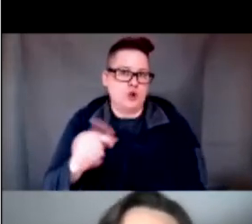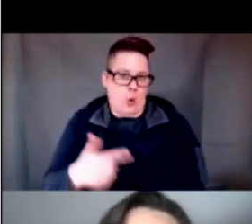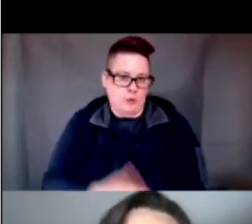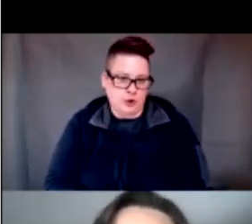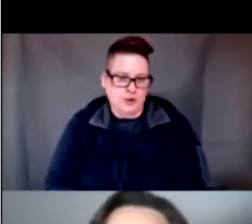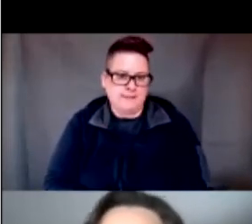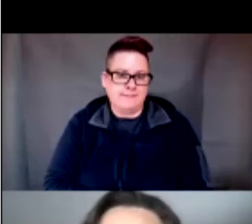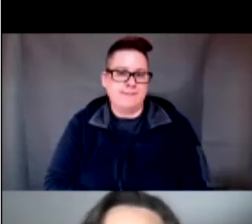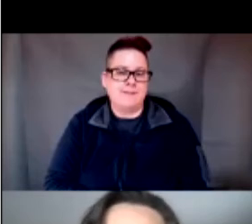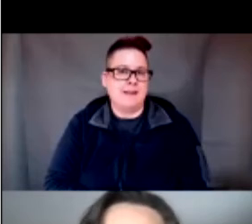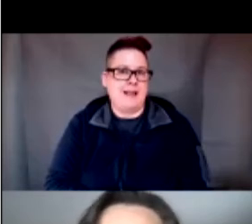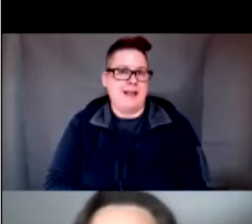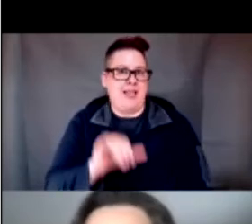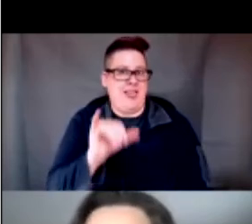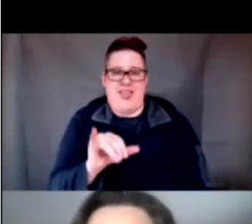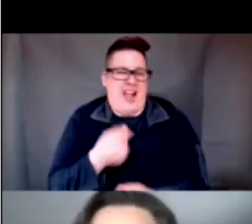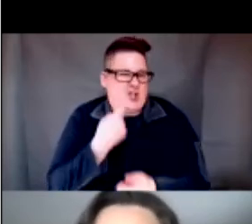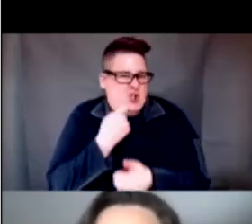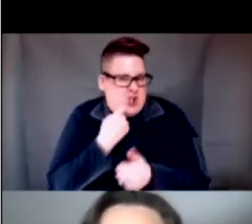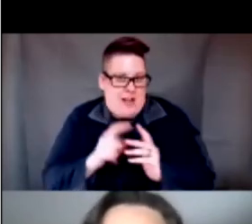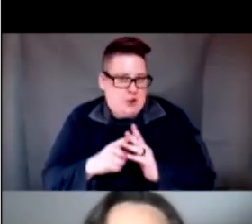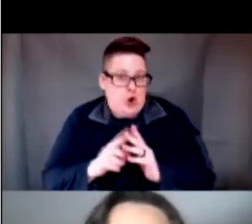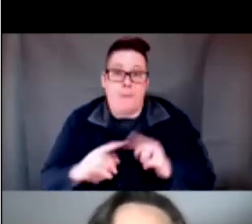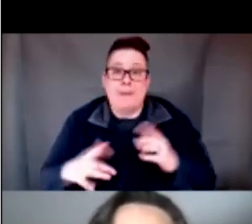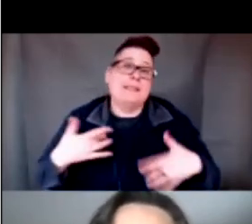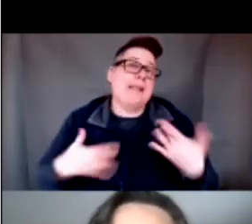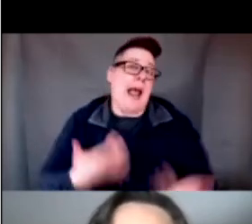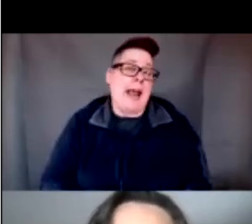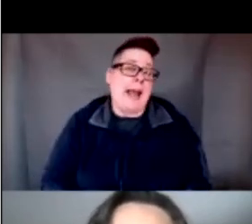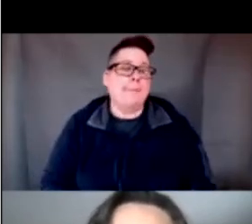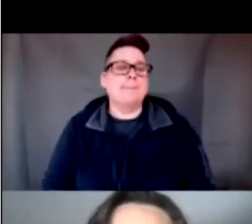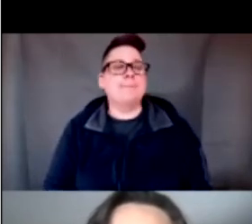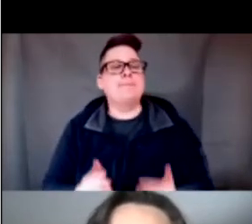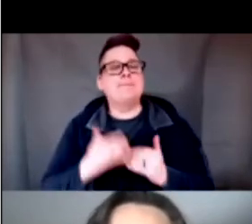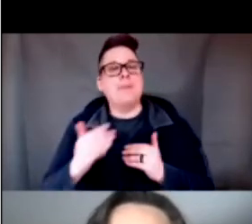And that's really in its infancy, but an exciting next piece. Next slide.